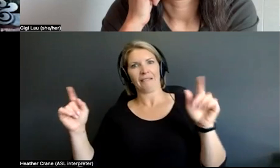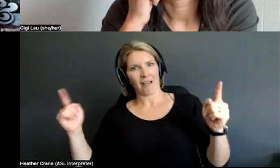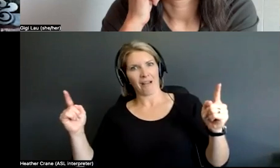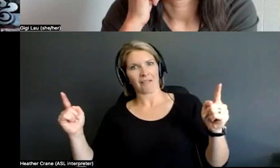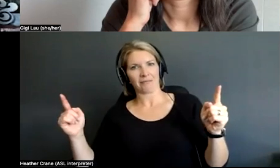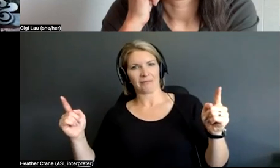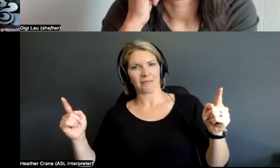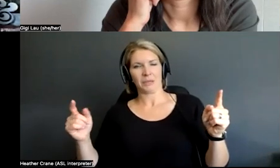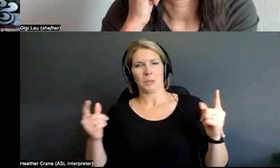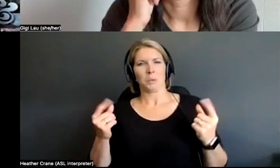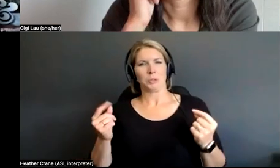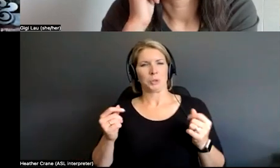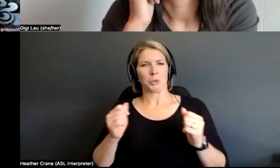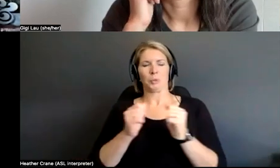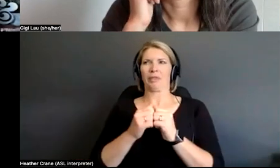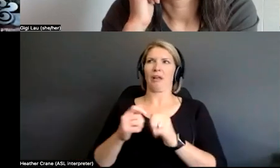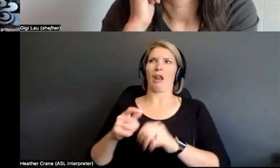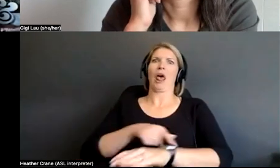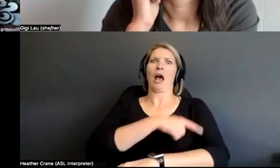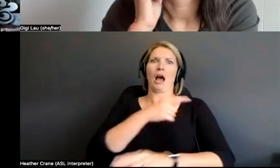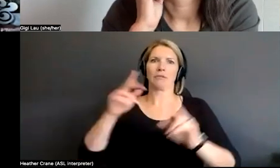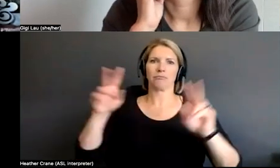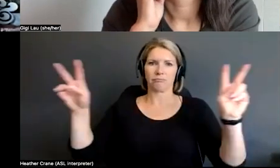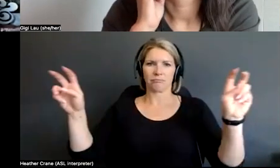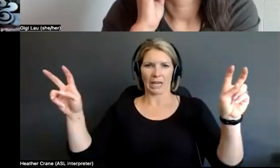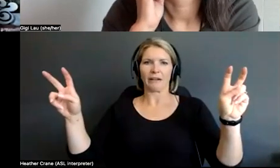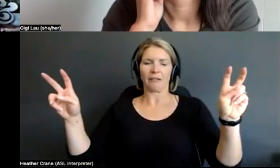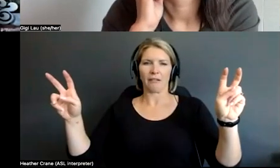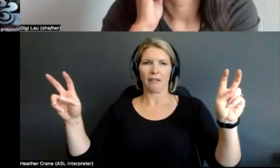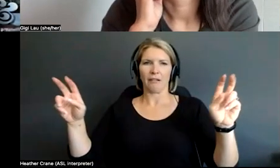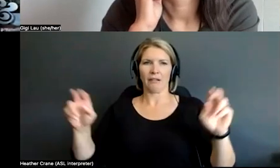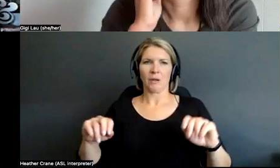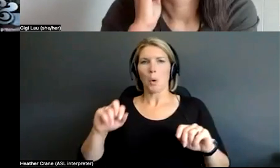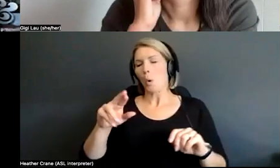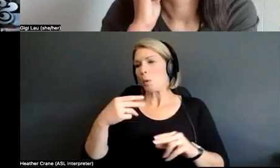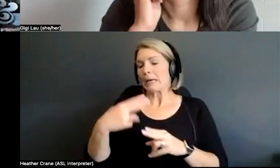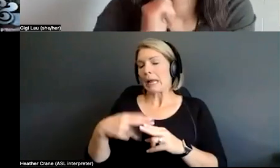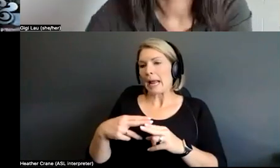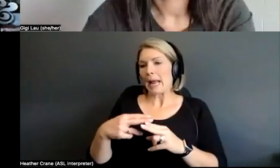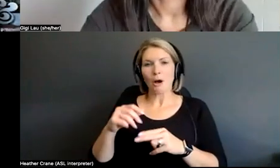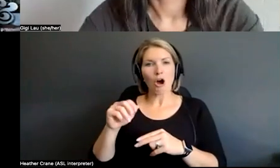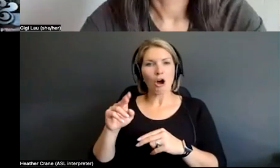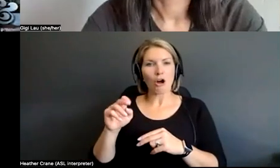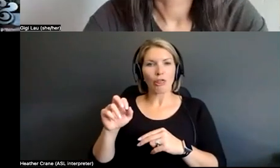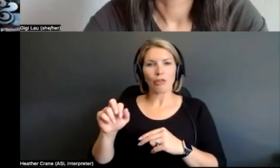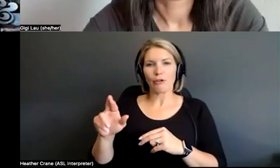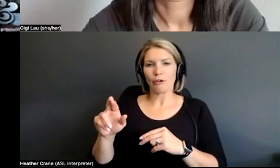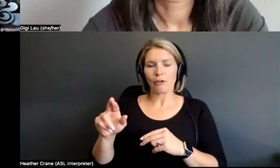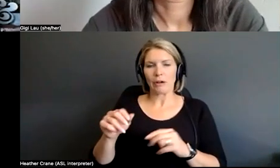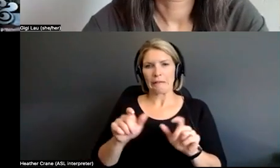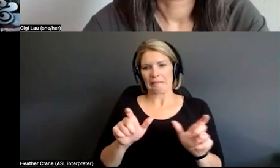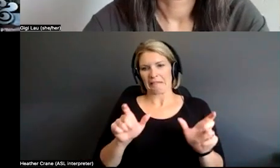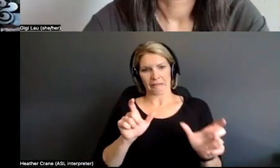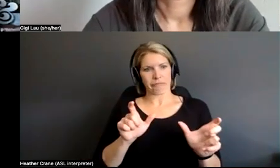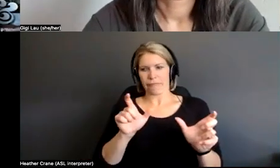like that? To sort of mitigate the fact that either the title or the author's name or you know, anything else